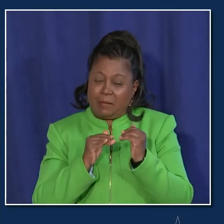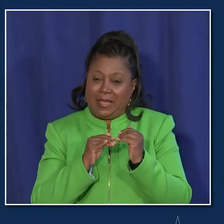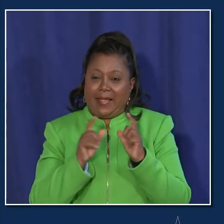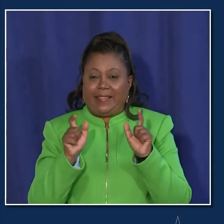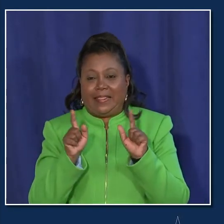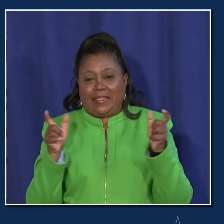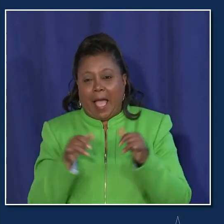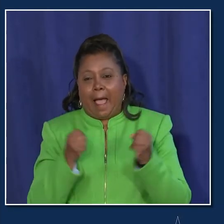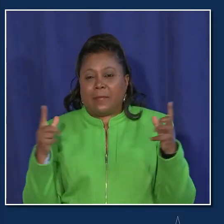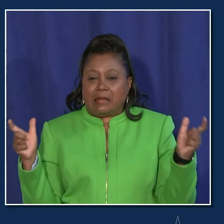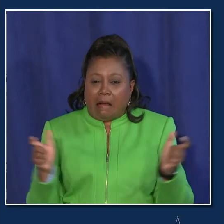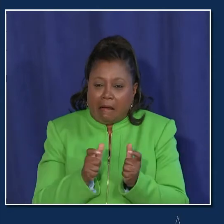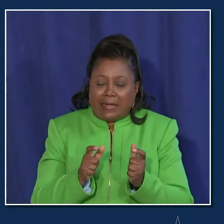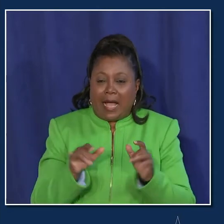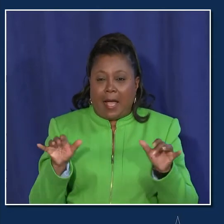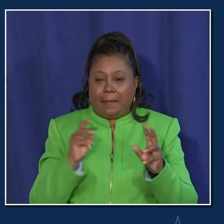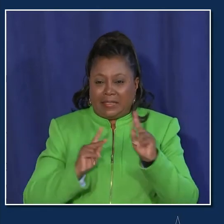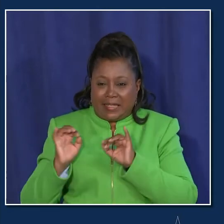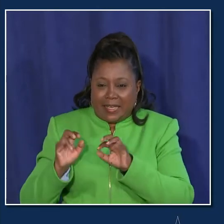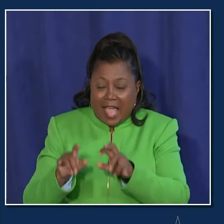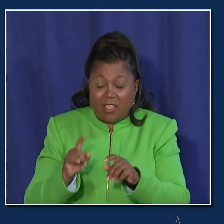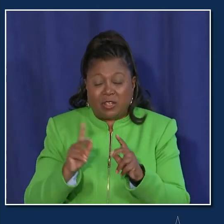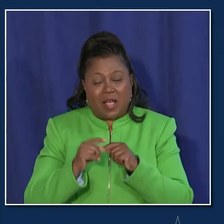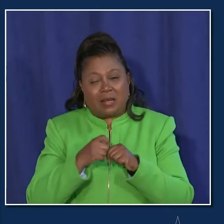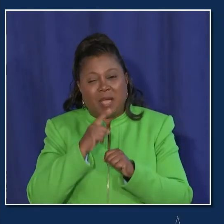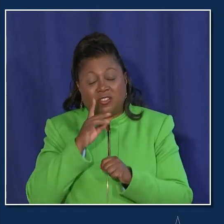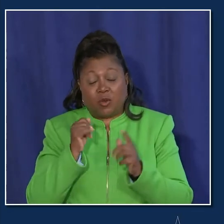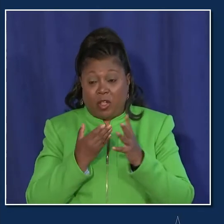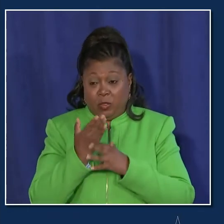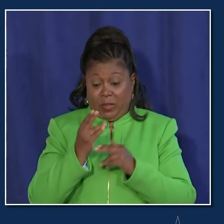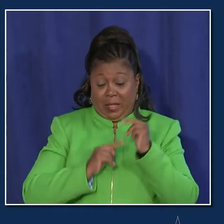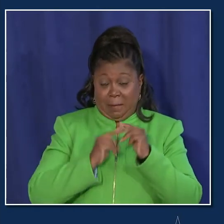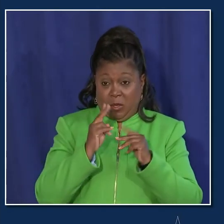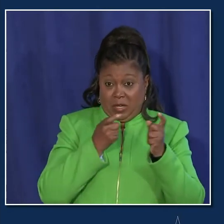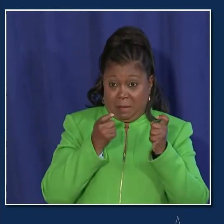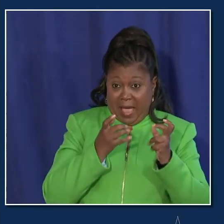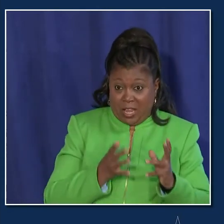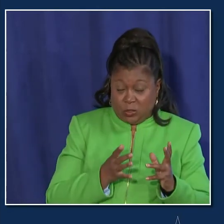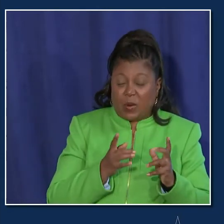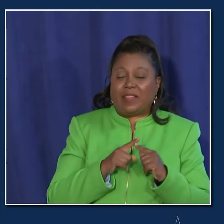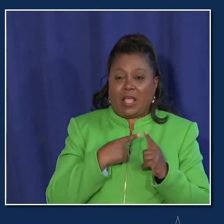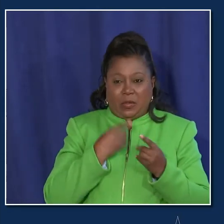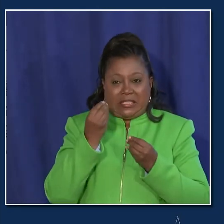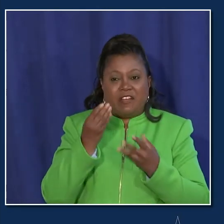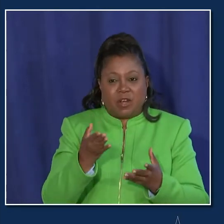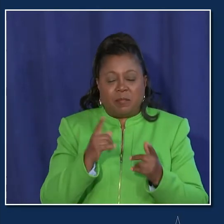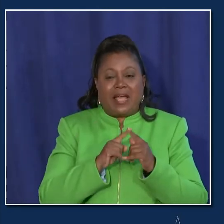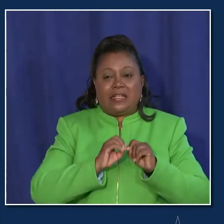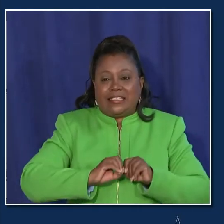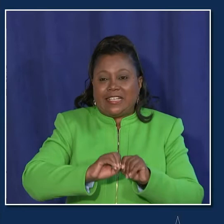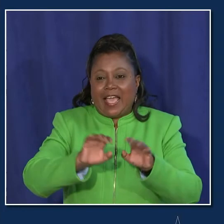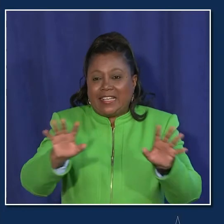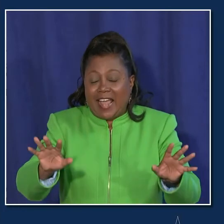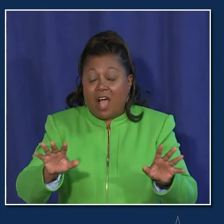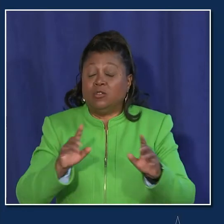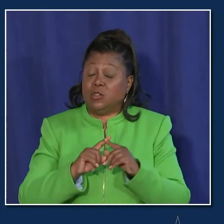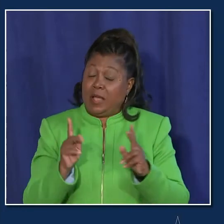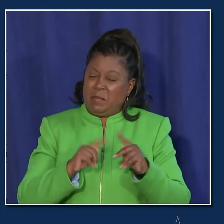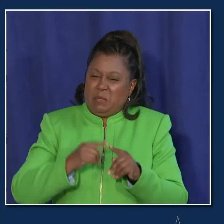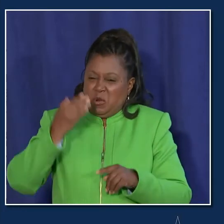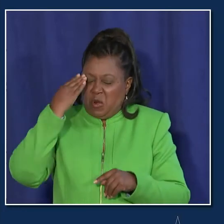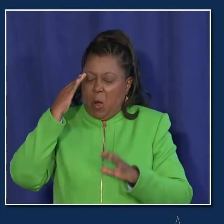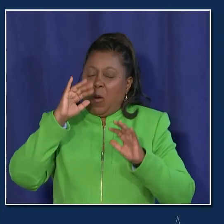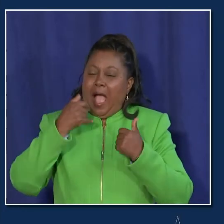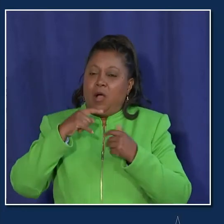of gatherings where we were doing that, trying to make sure that through the building managers, there is information that is getting out so that people know